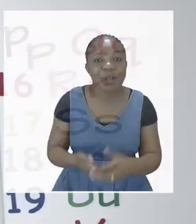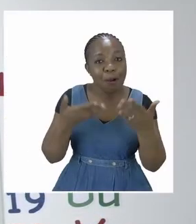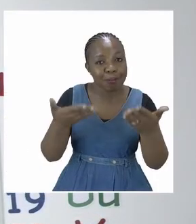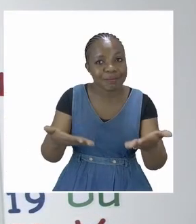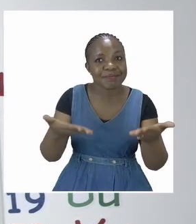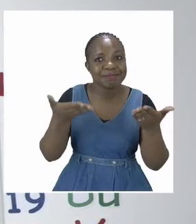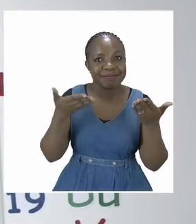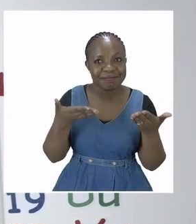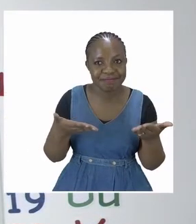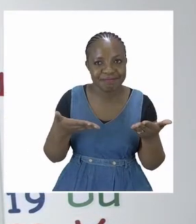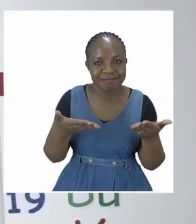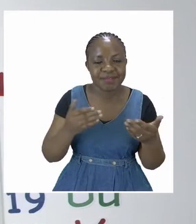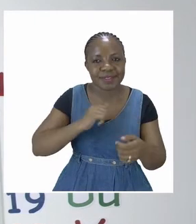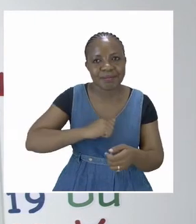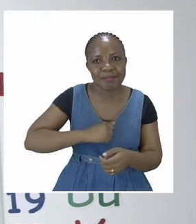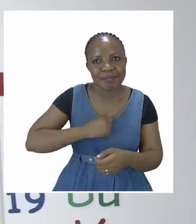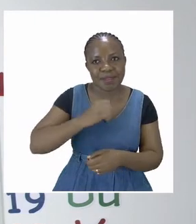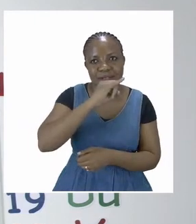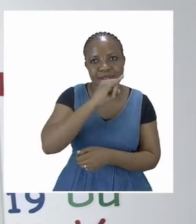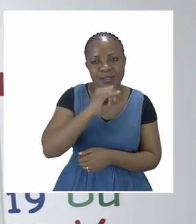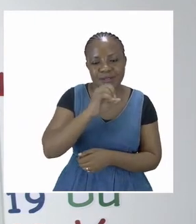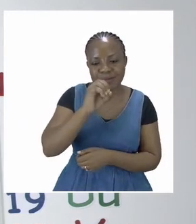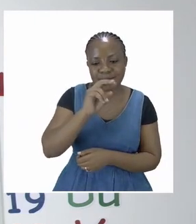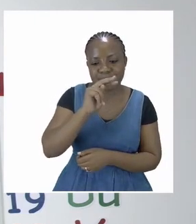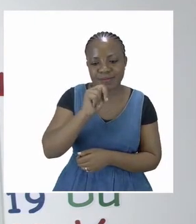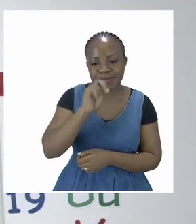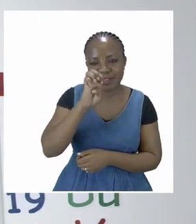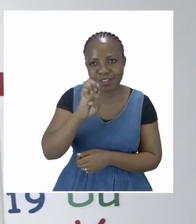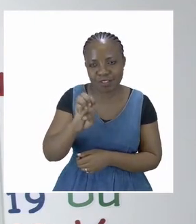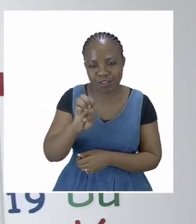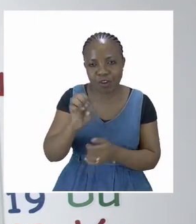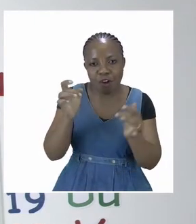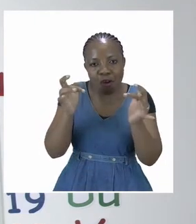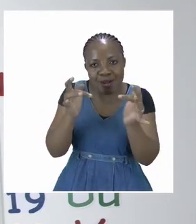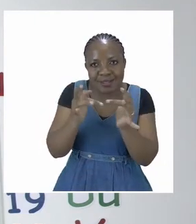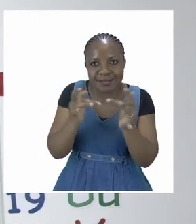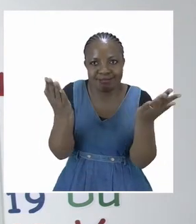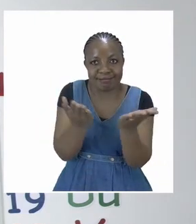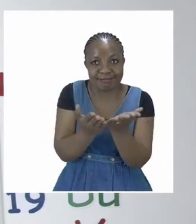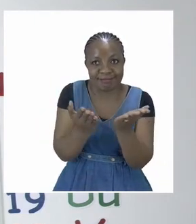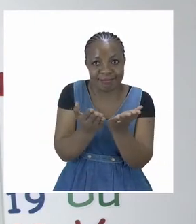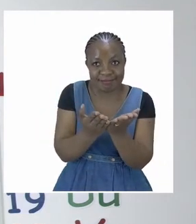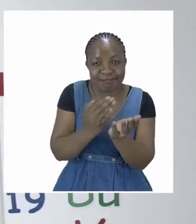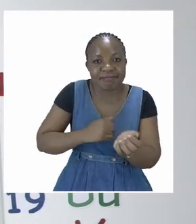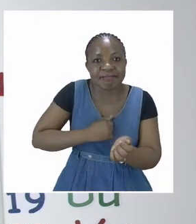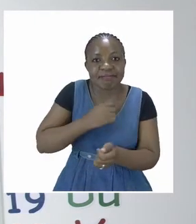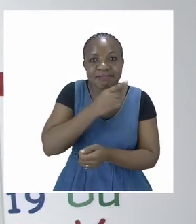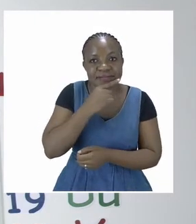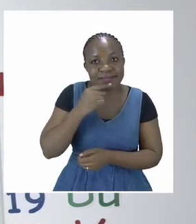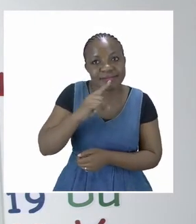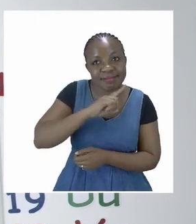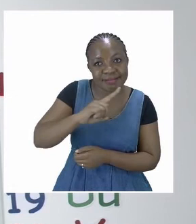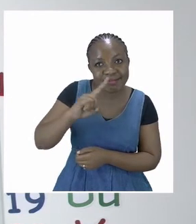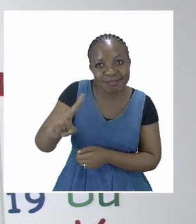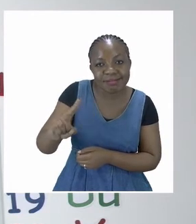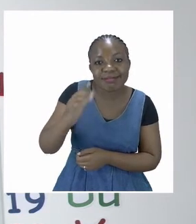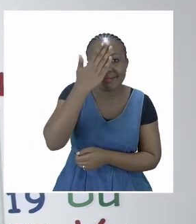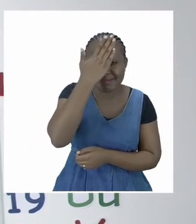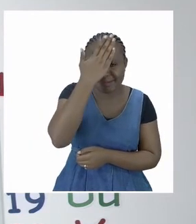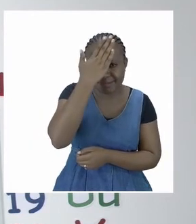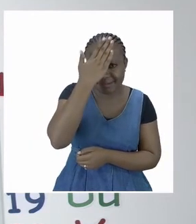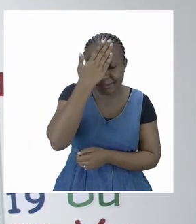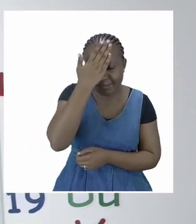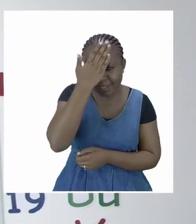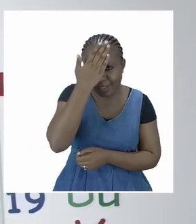Welcome to My Zone Online School. My name is Teacher Mutsa. Get your education